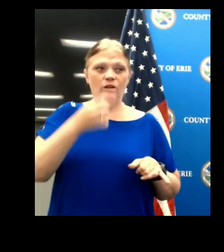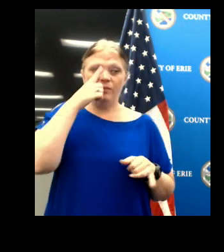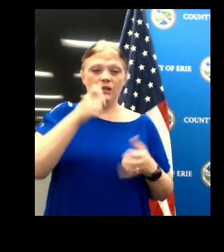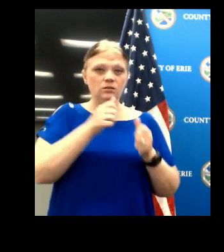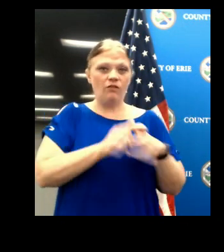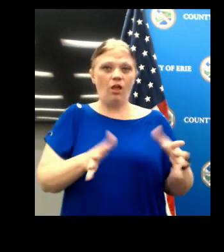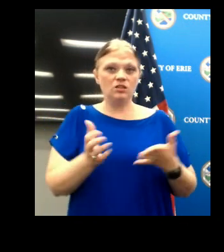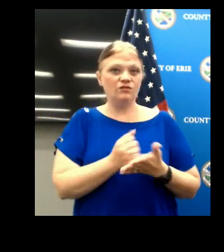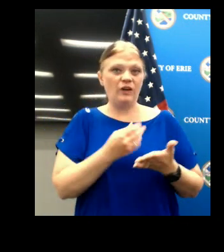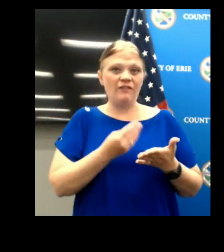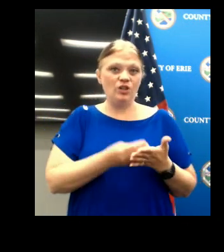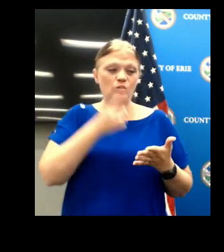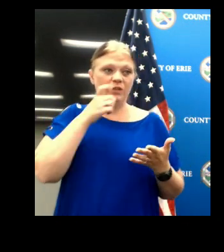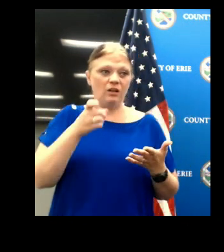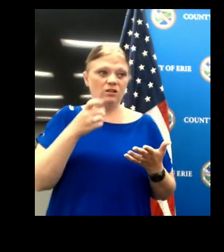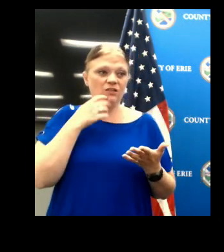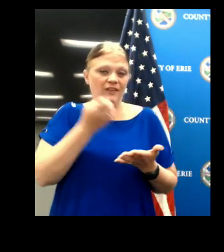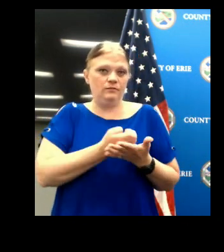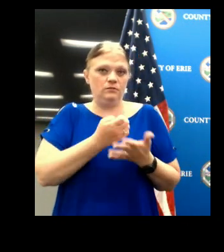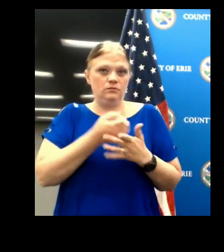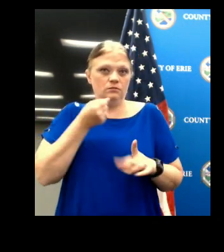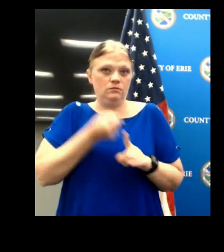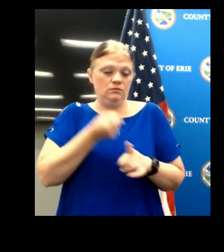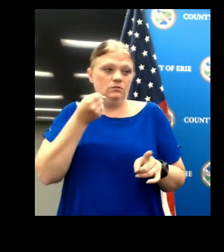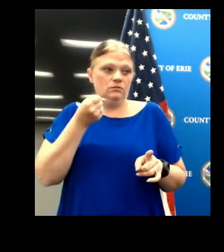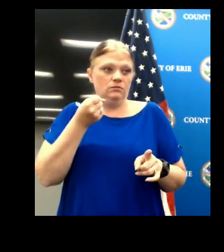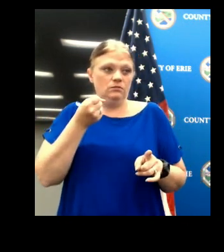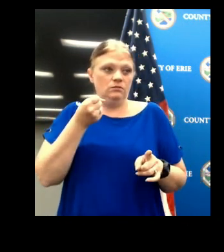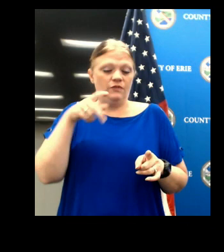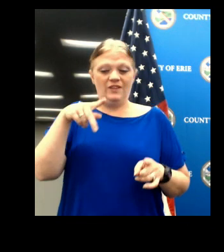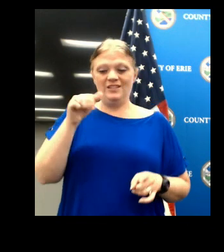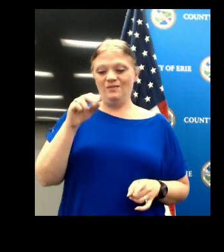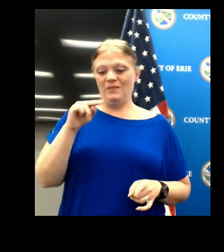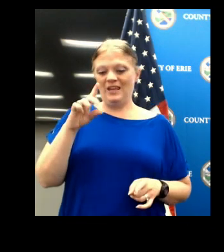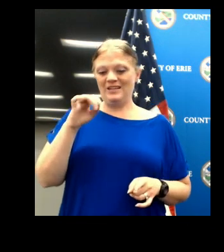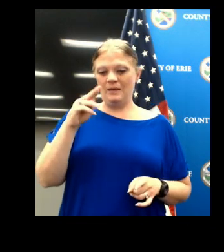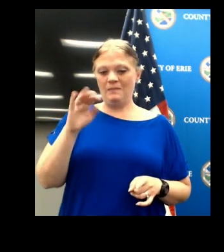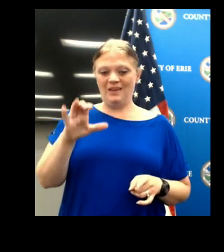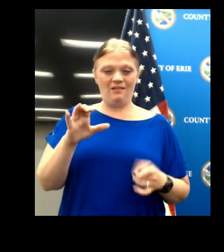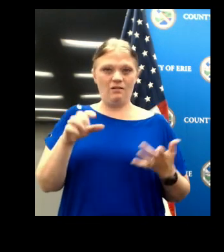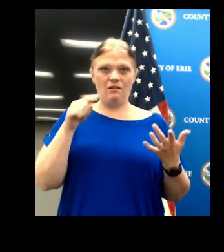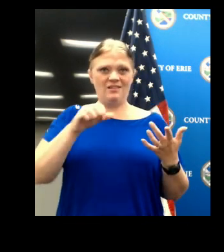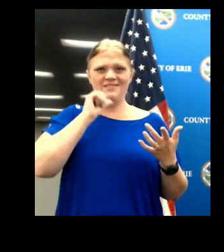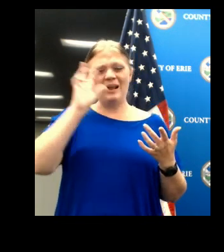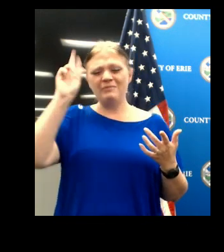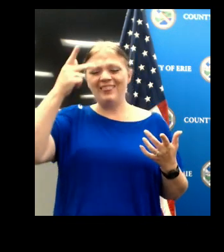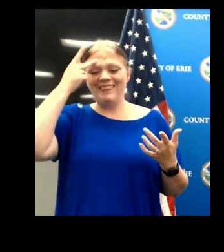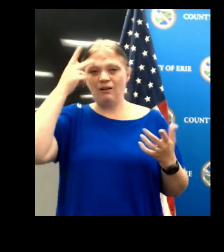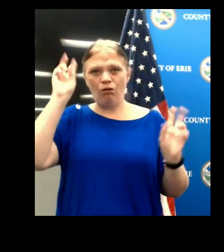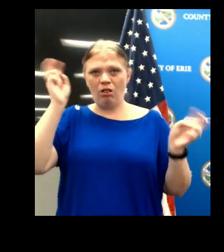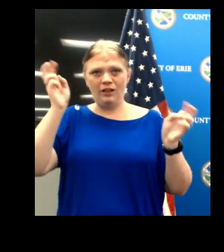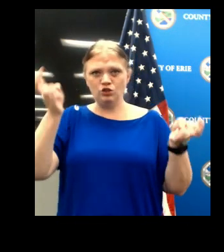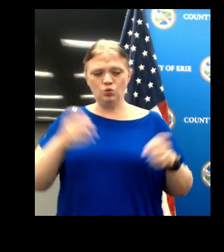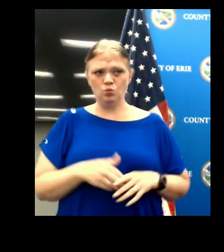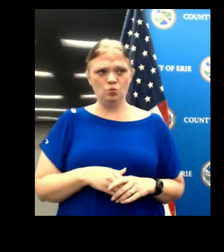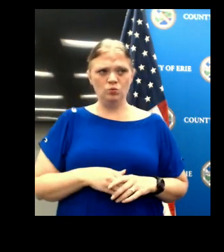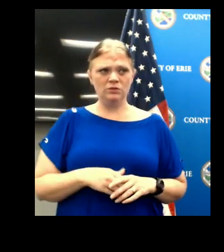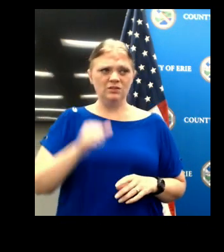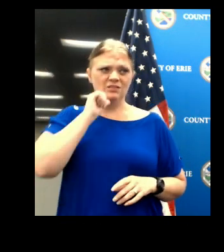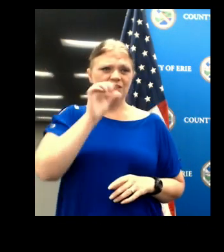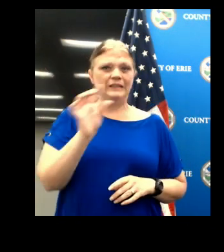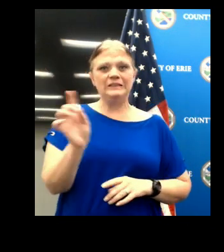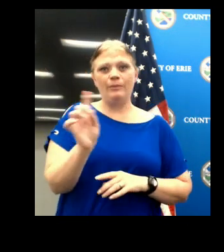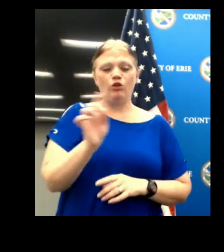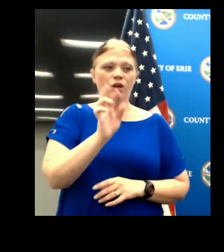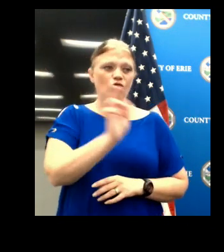revenues as a result of the economic impact of the pandemic. This is not a political issue. This is not a